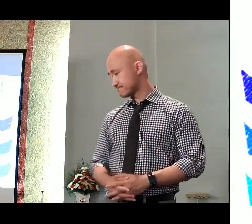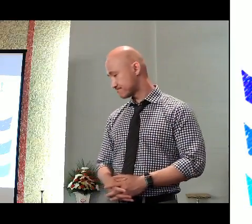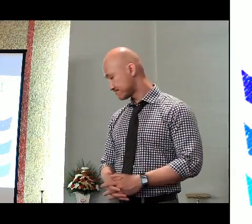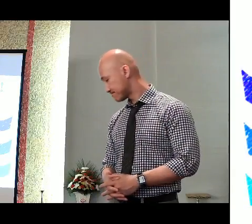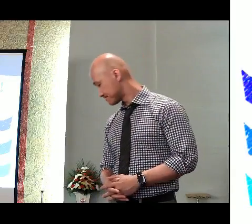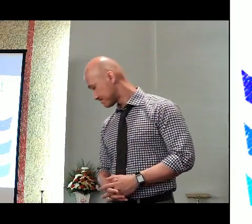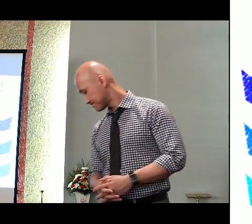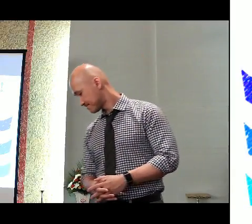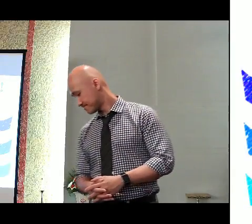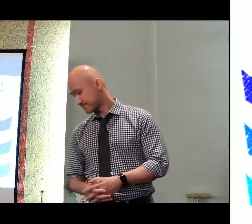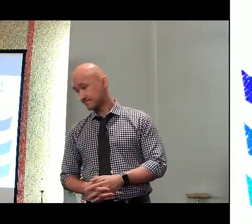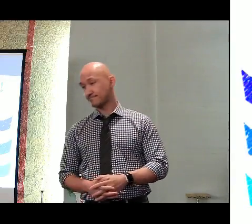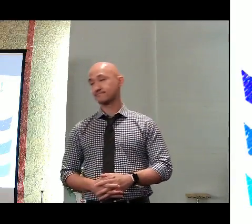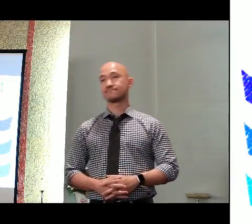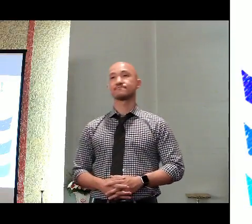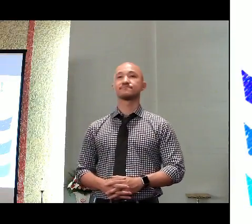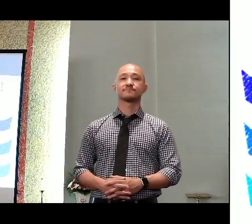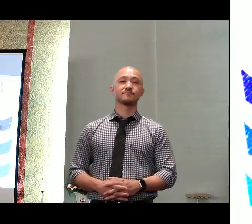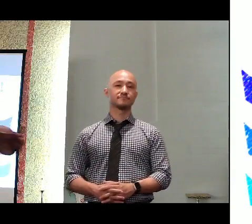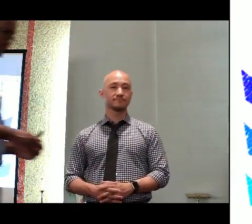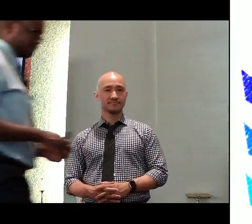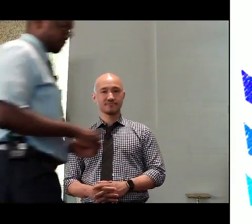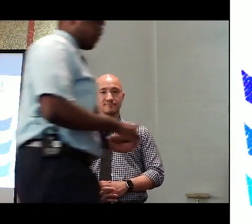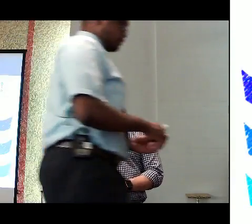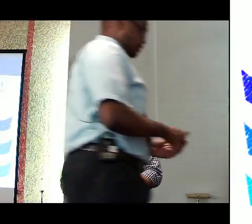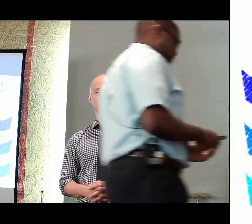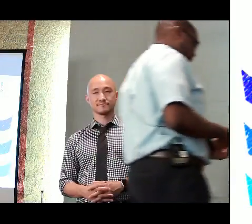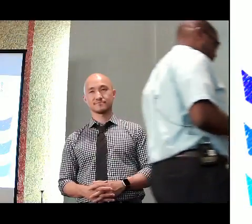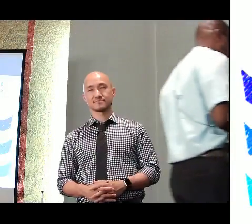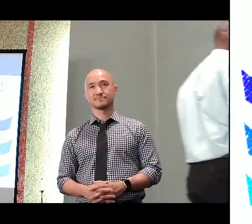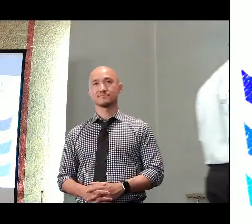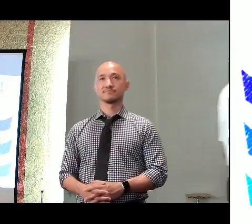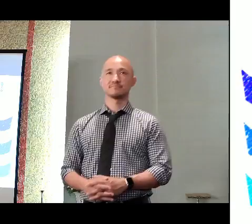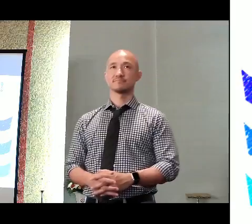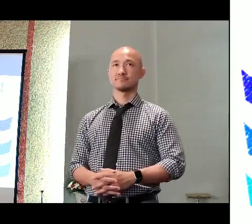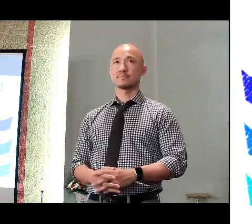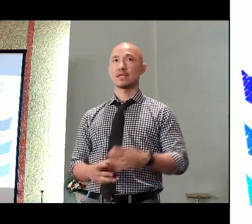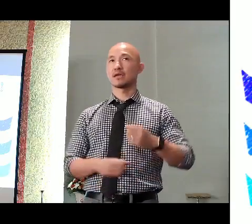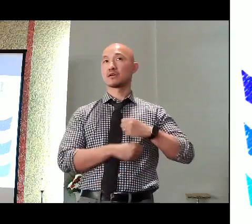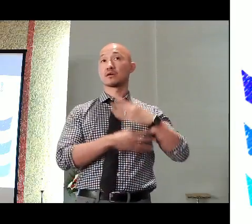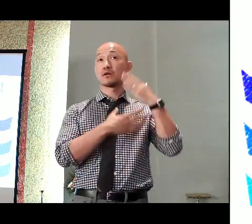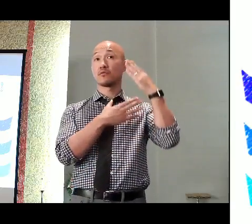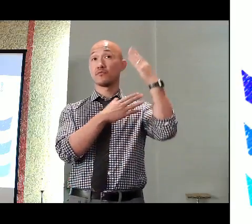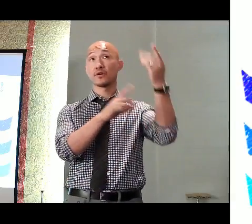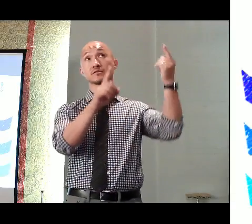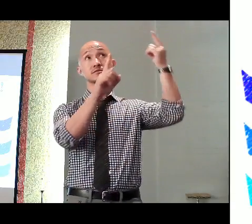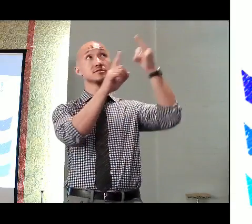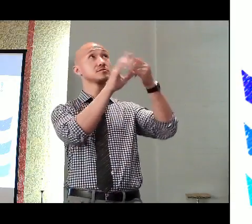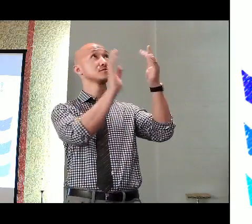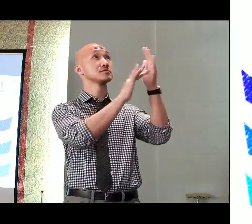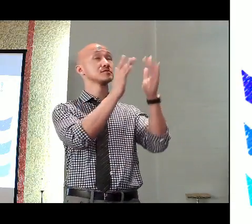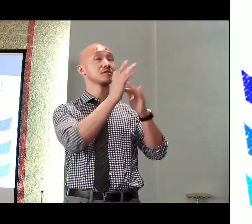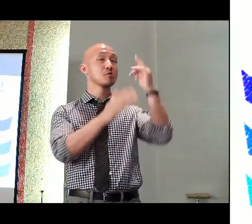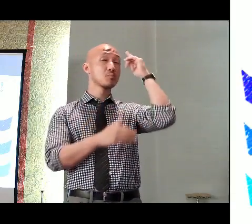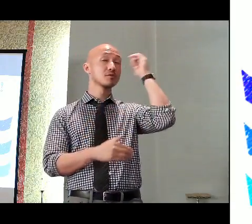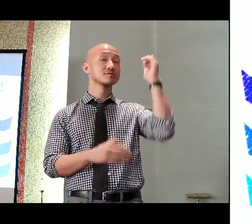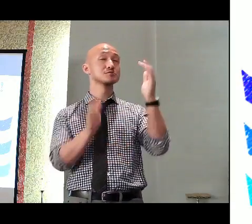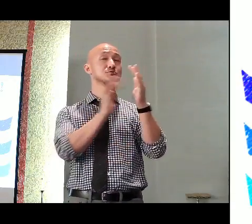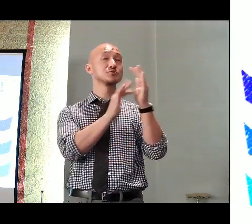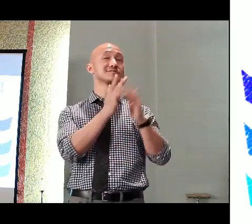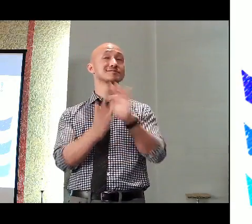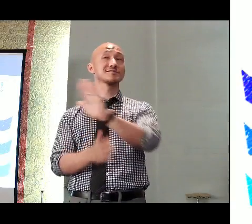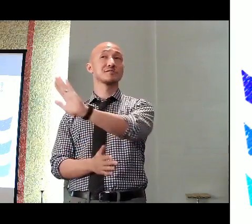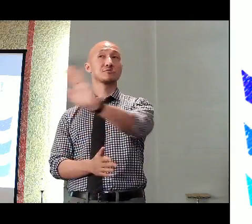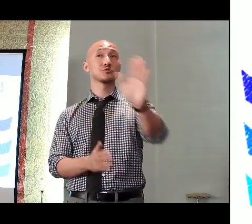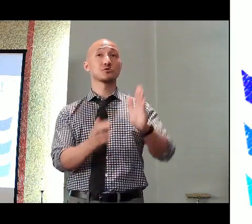Well, I invite you to come forward and lay it at the feet of your head, Jesus Christ. After all, remember, you have a head as well. You